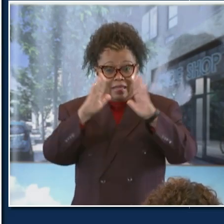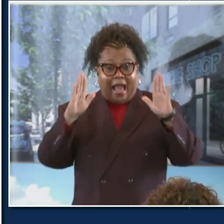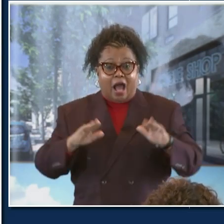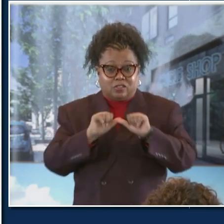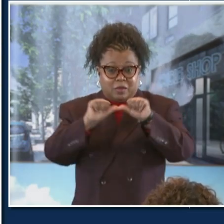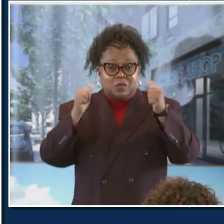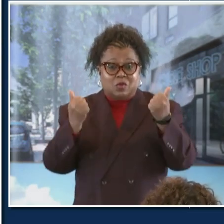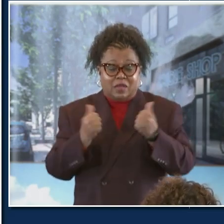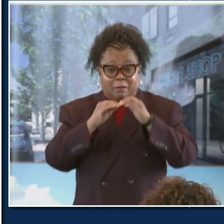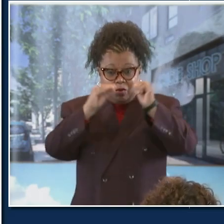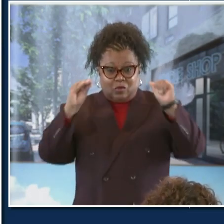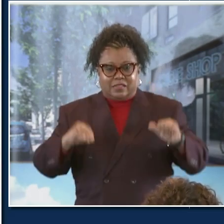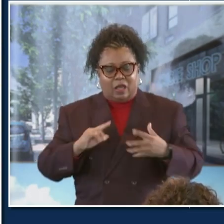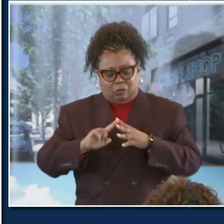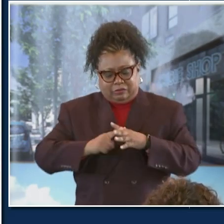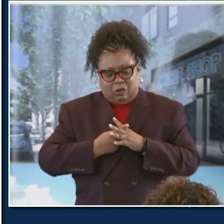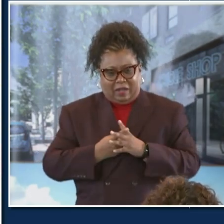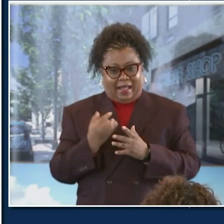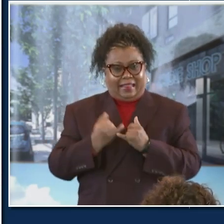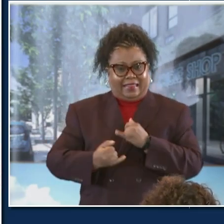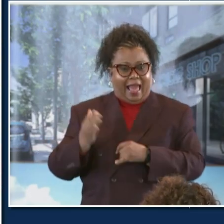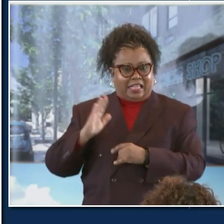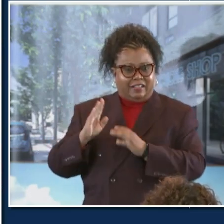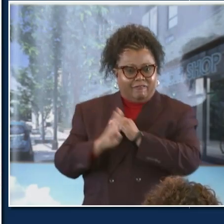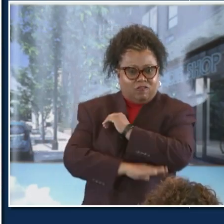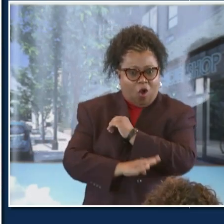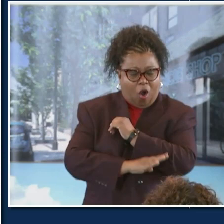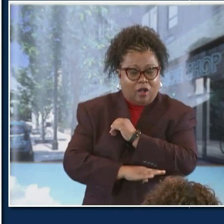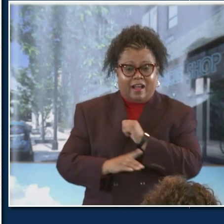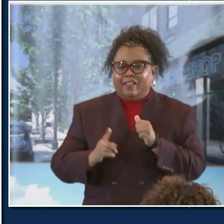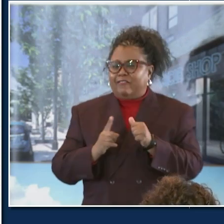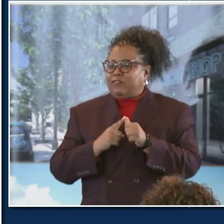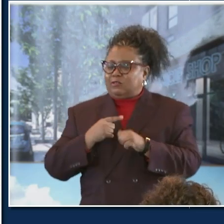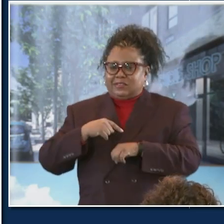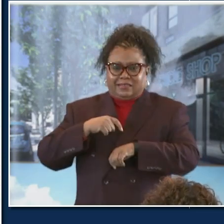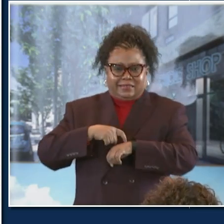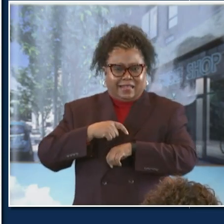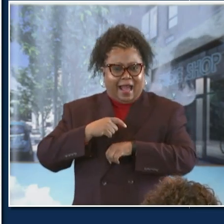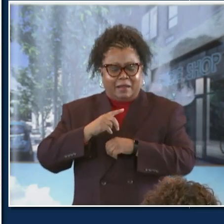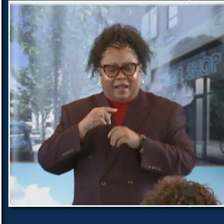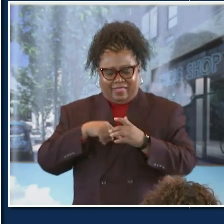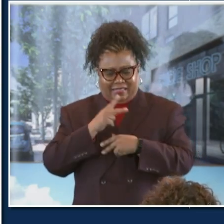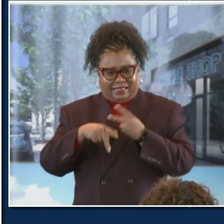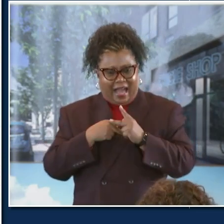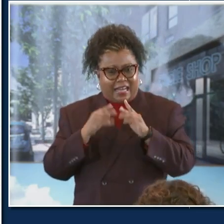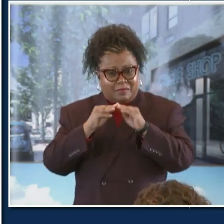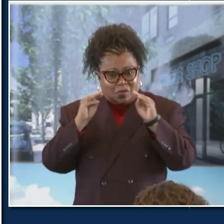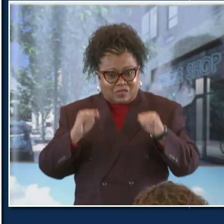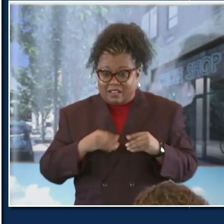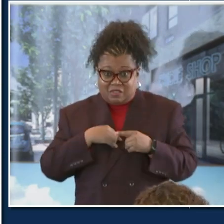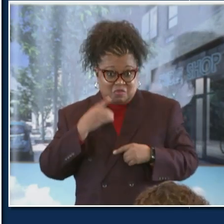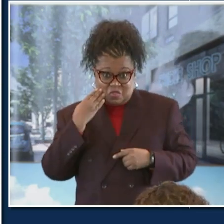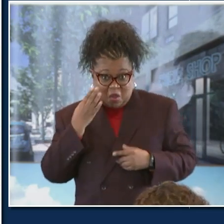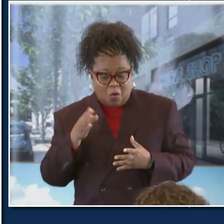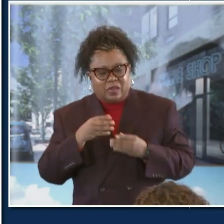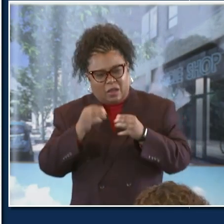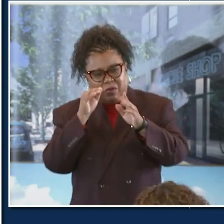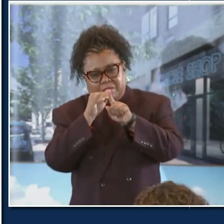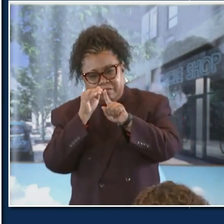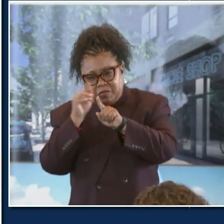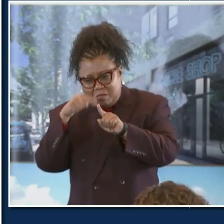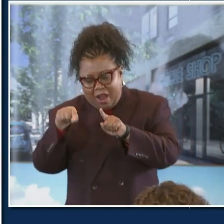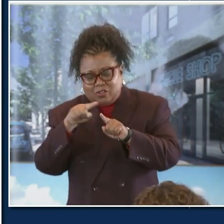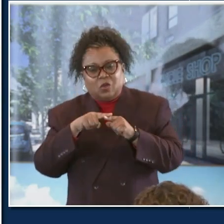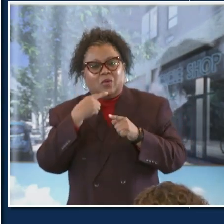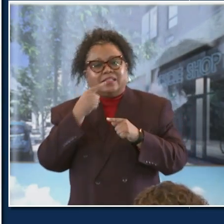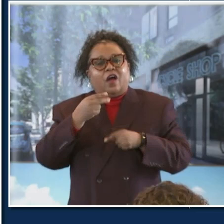Museum, which we broke ground on last fall. This first-of-its-kind museum, if you didn't hear it, let me remind you,